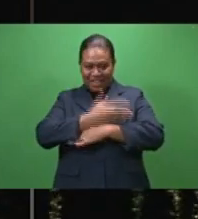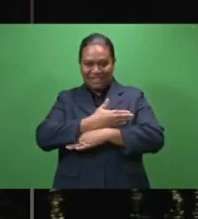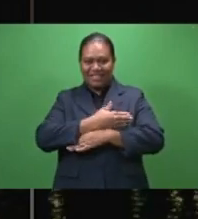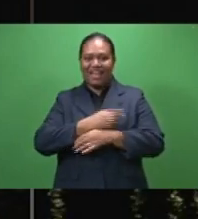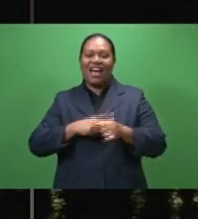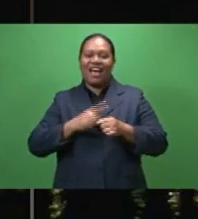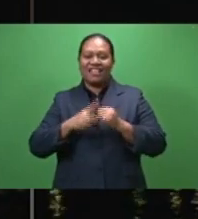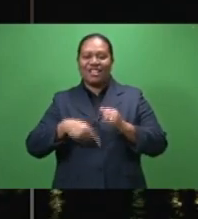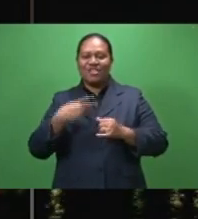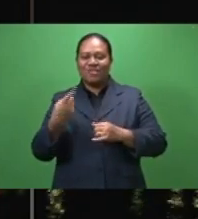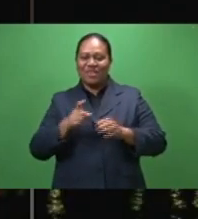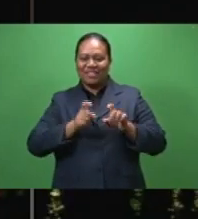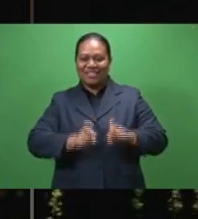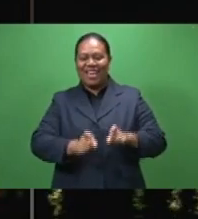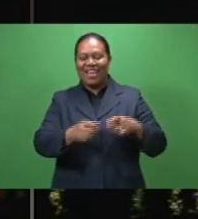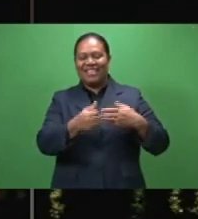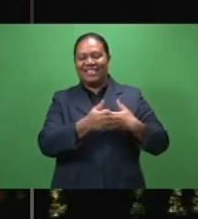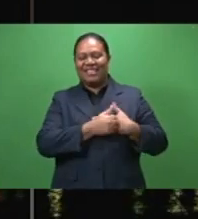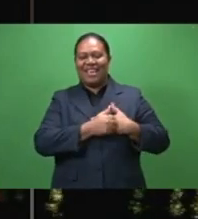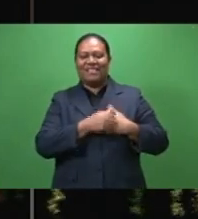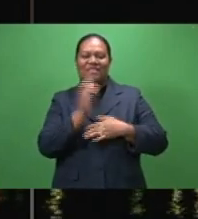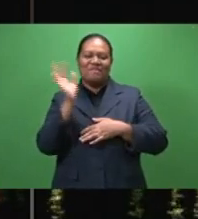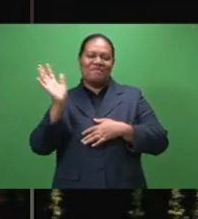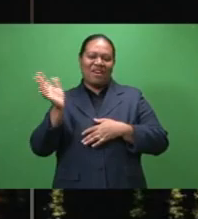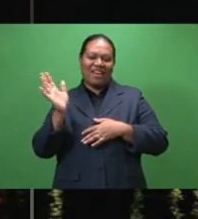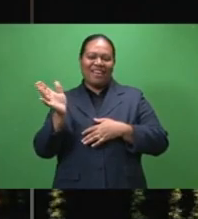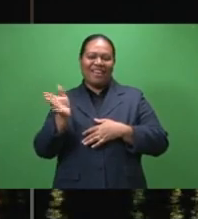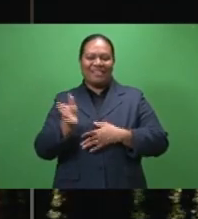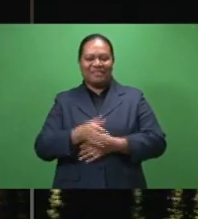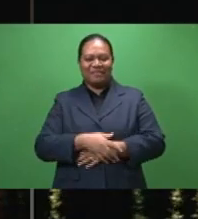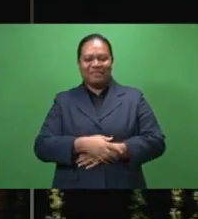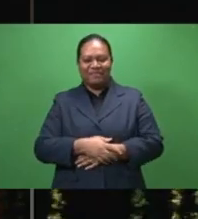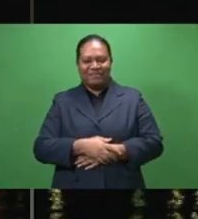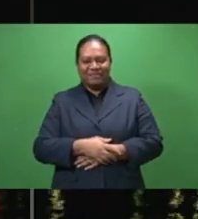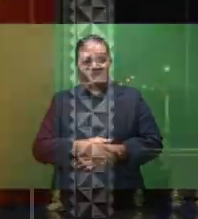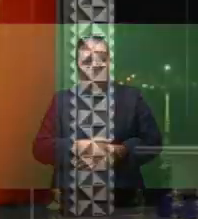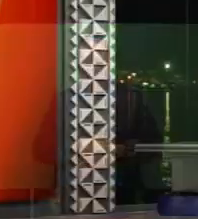Until tomorrow, stay safe. Bye for now.